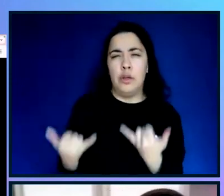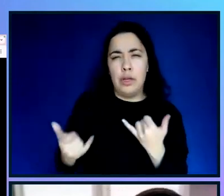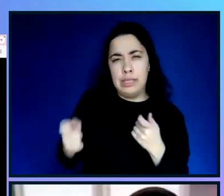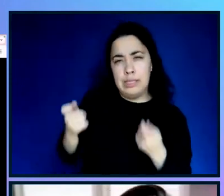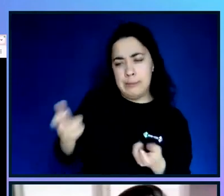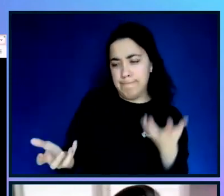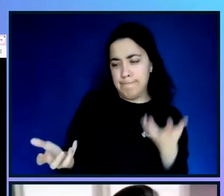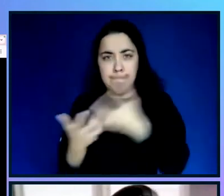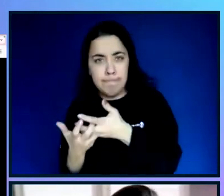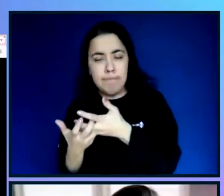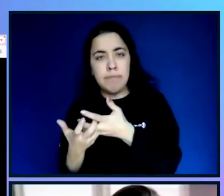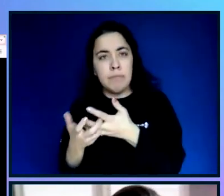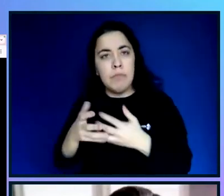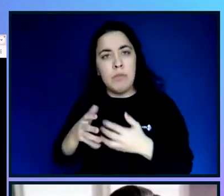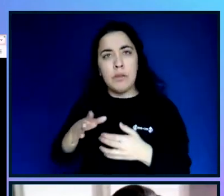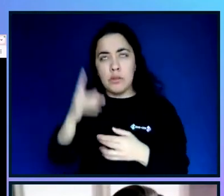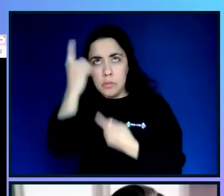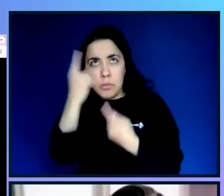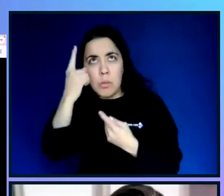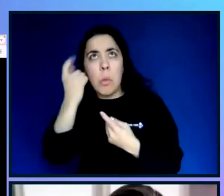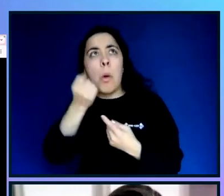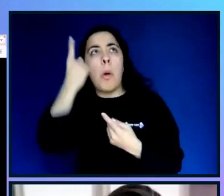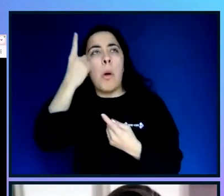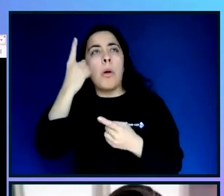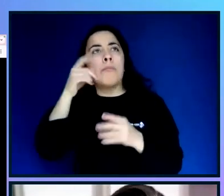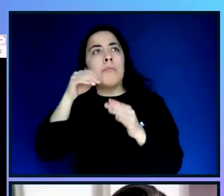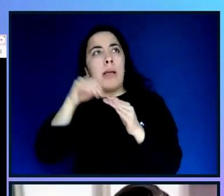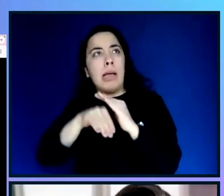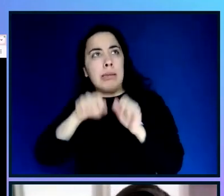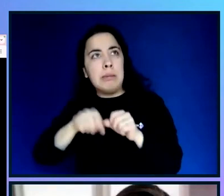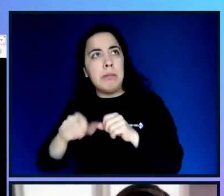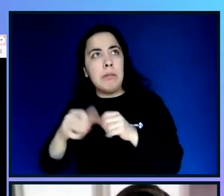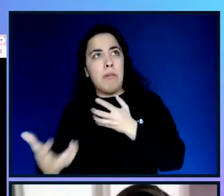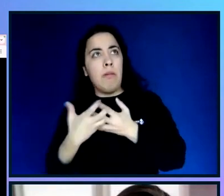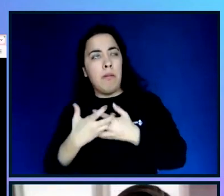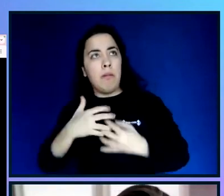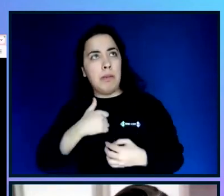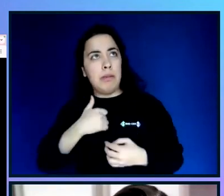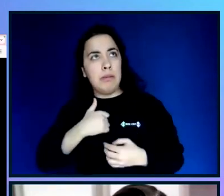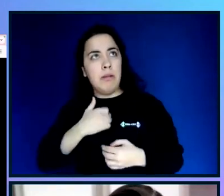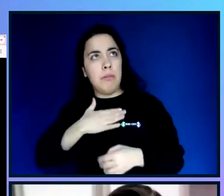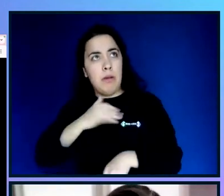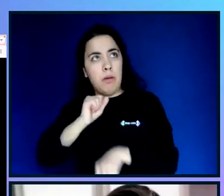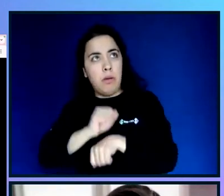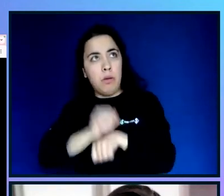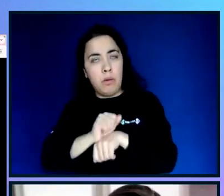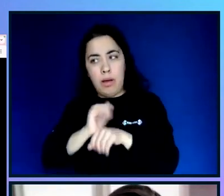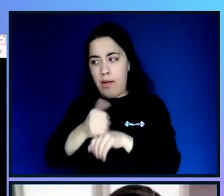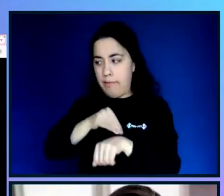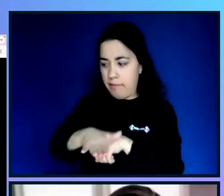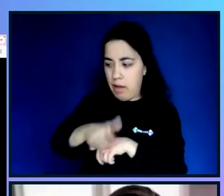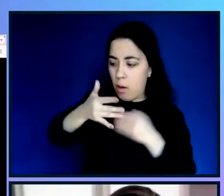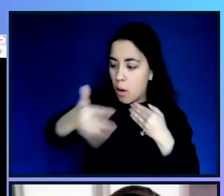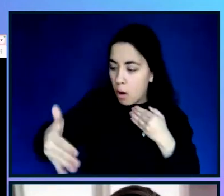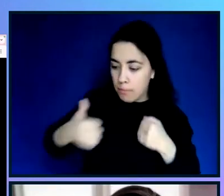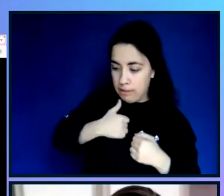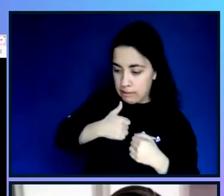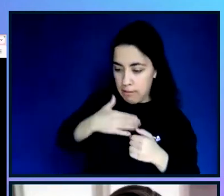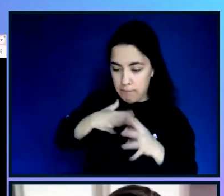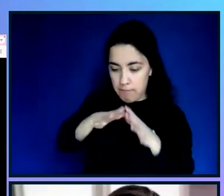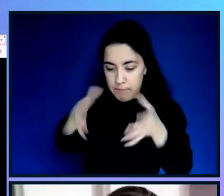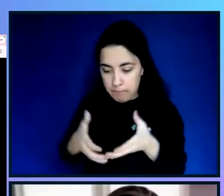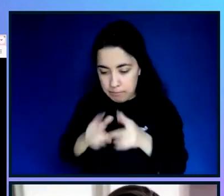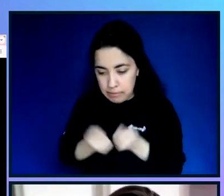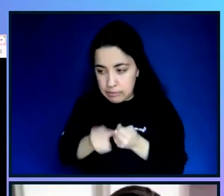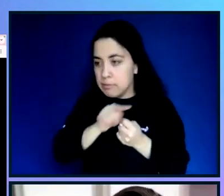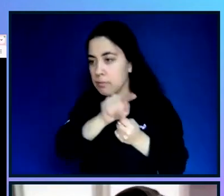how accessibility directly impacts them, their workflows, and their customers.